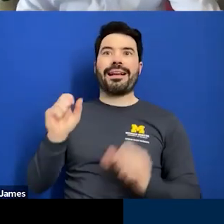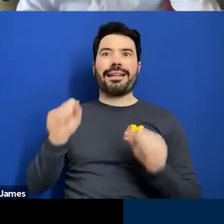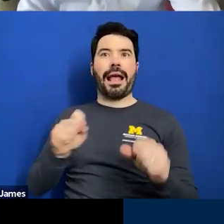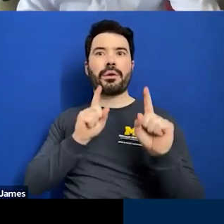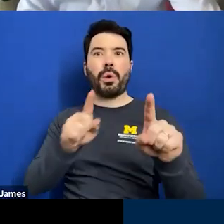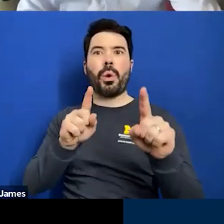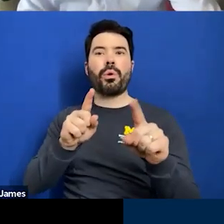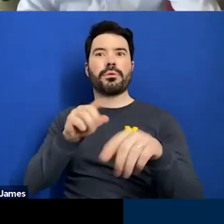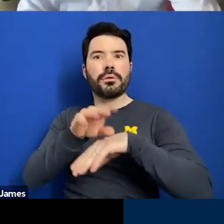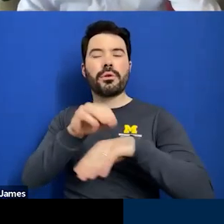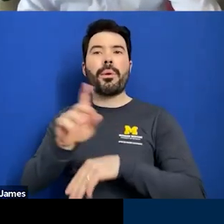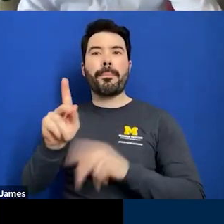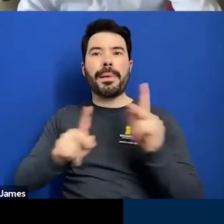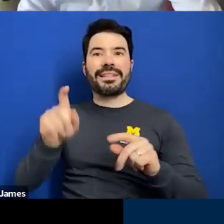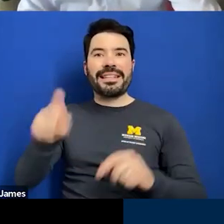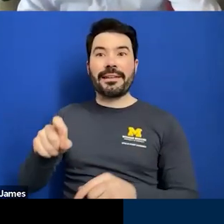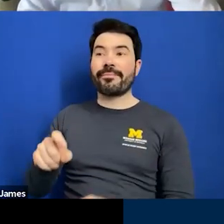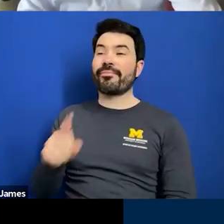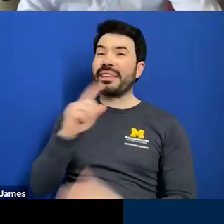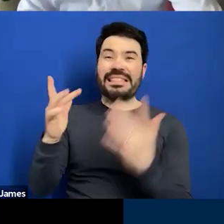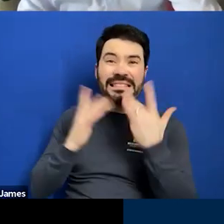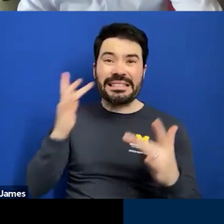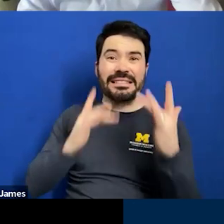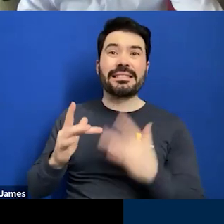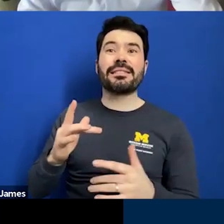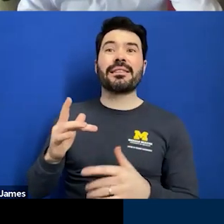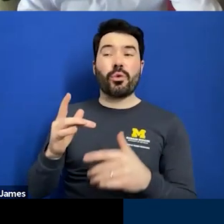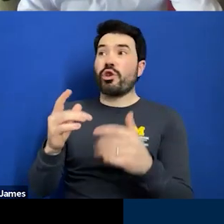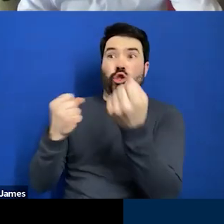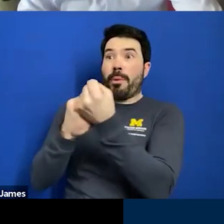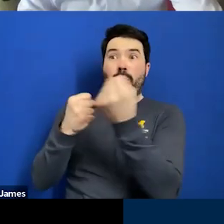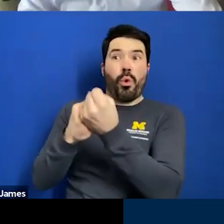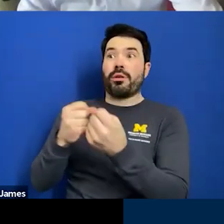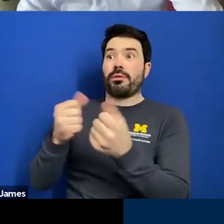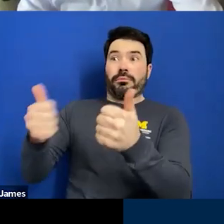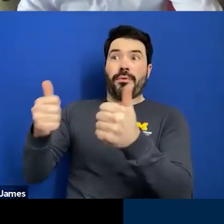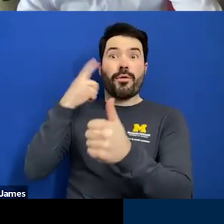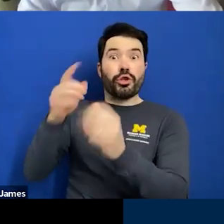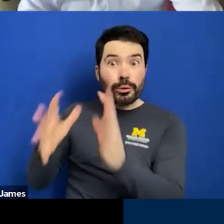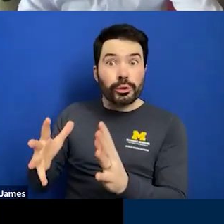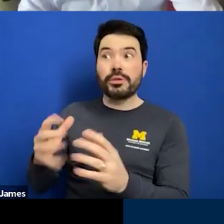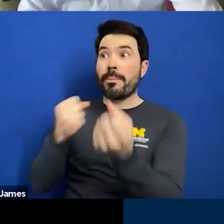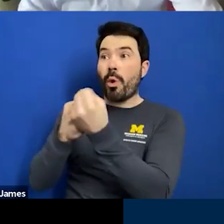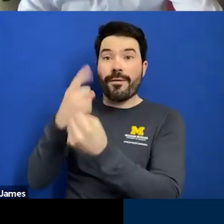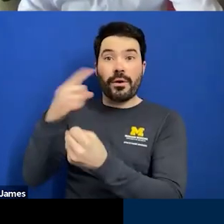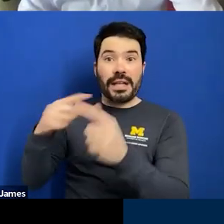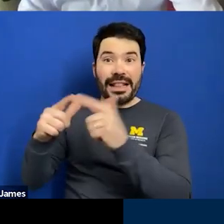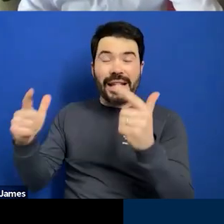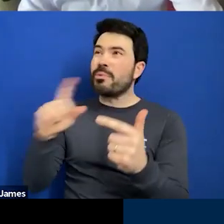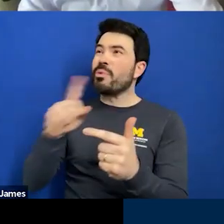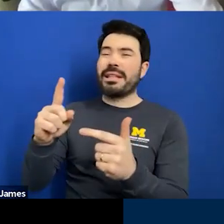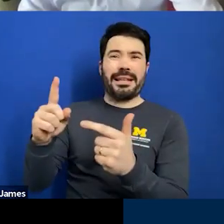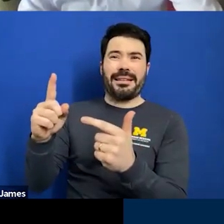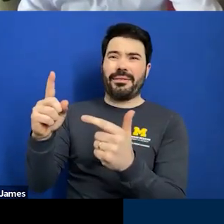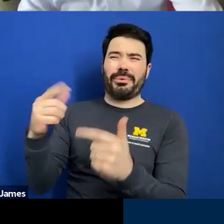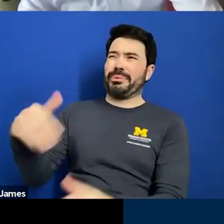great shortage of interpreters and support for signed language. I think that there is a great bias against sign language in the